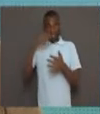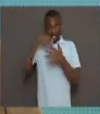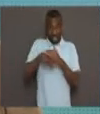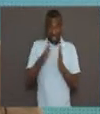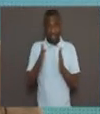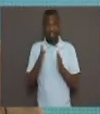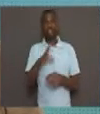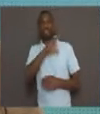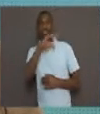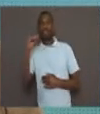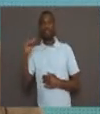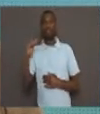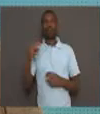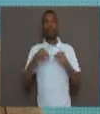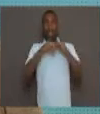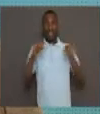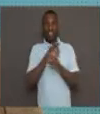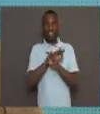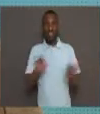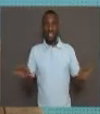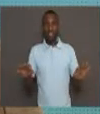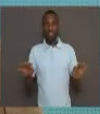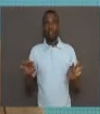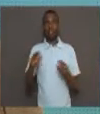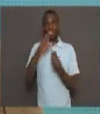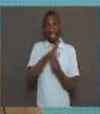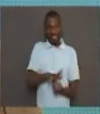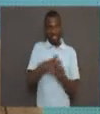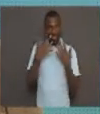self-inductance and magnetic field density.